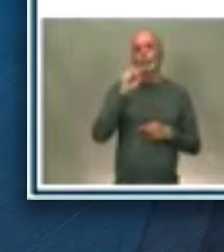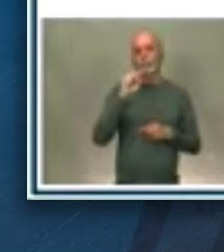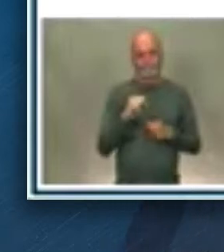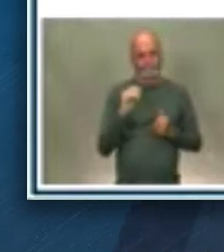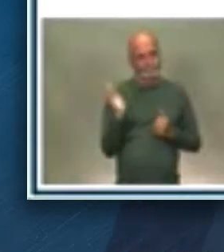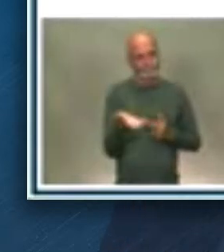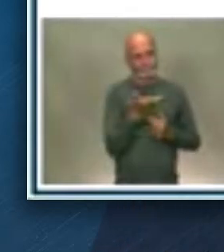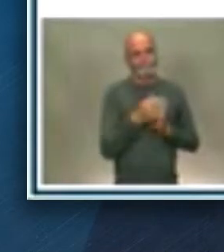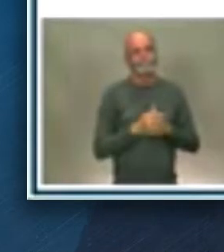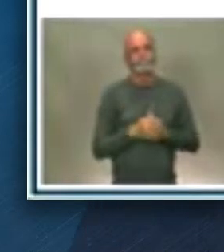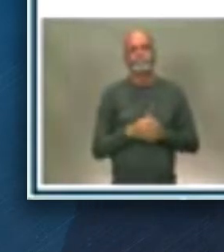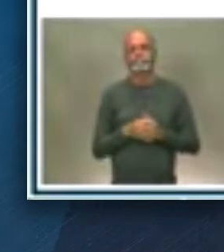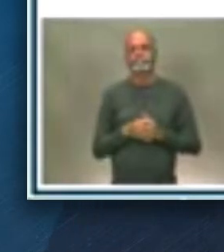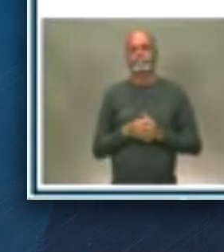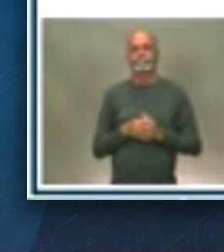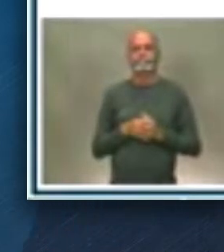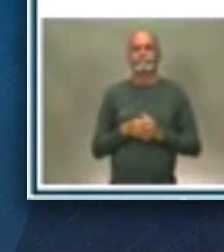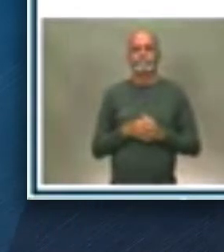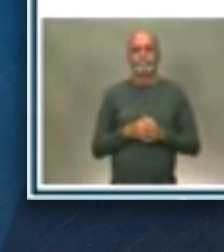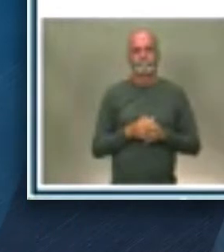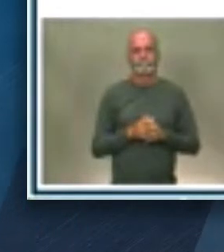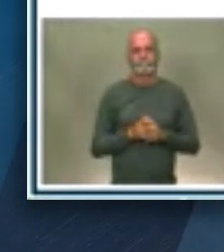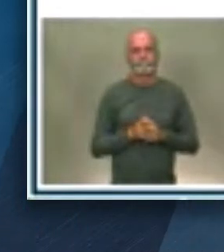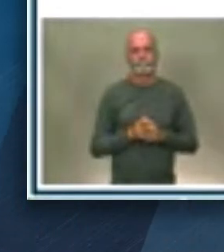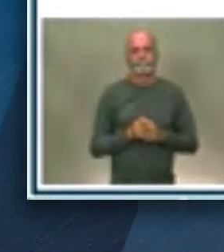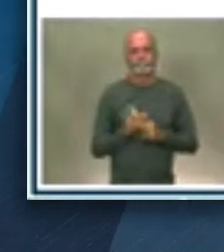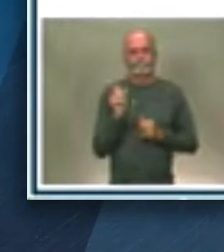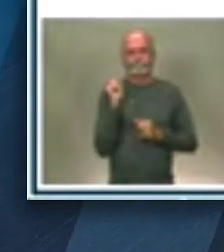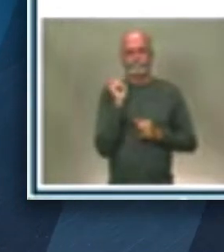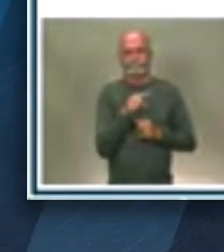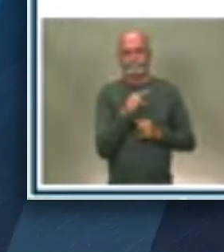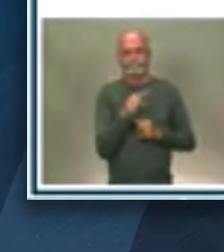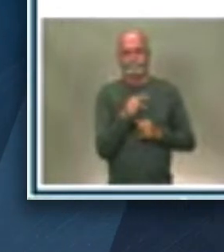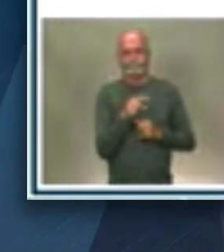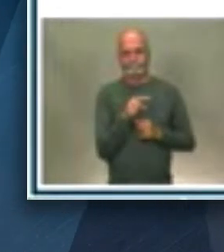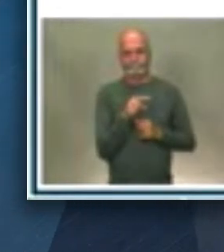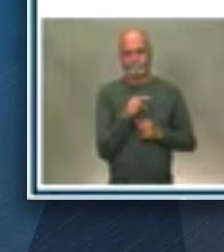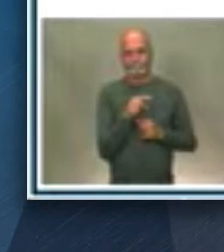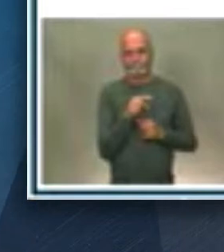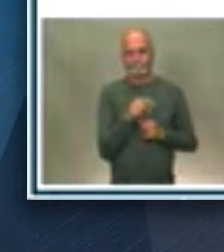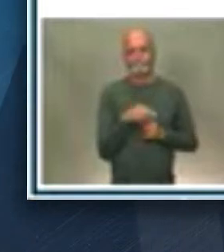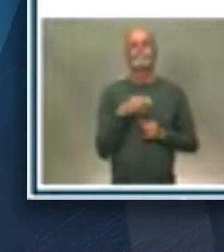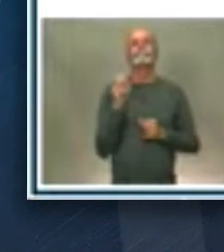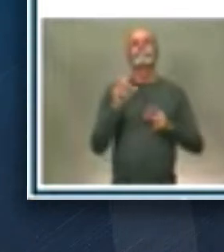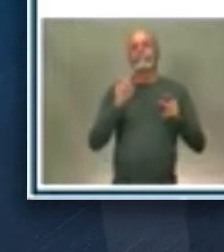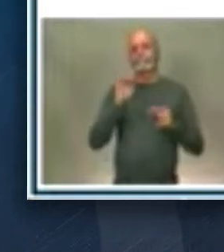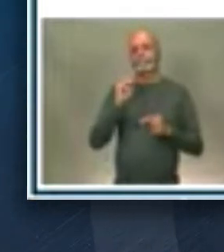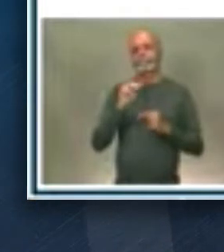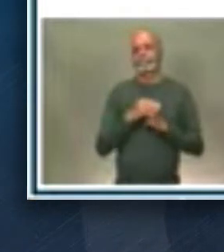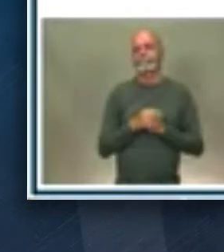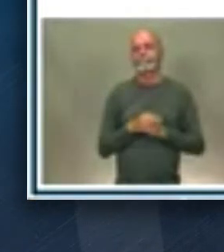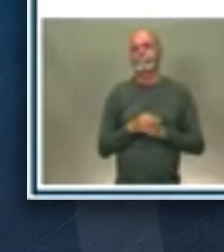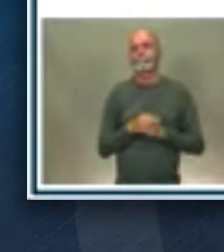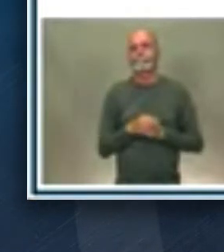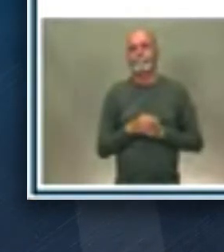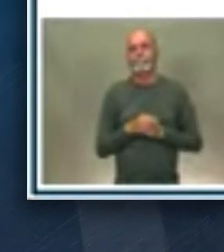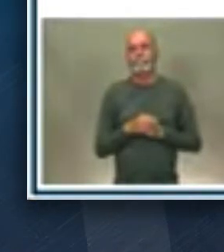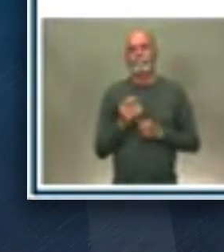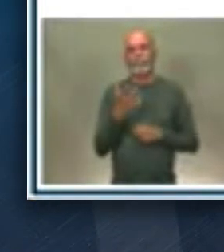Thank you. My question for the Premier-designate, of greater concern for some is the question